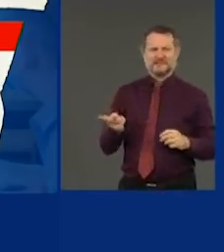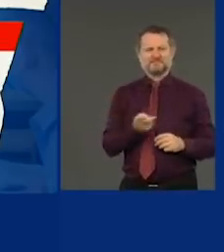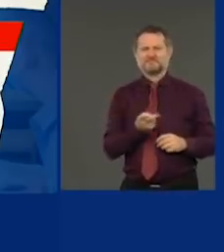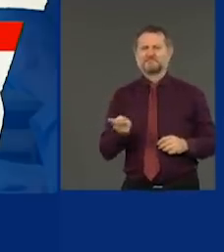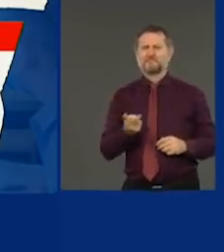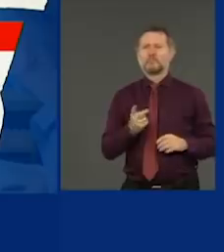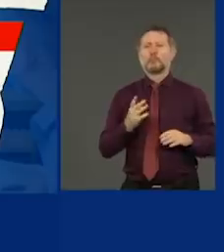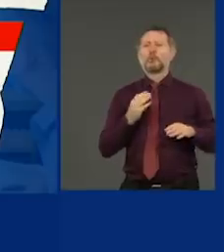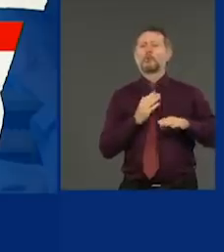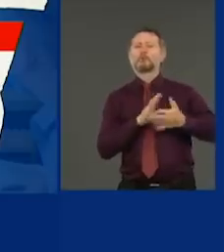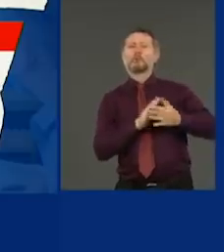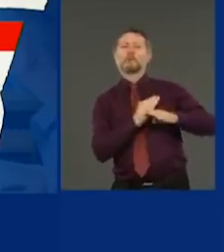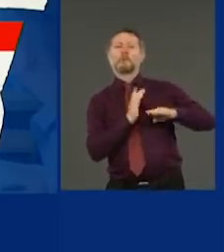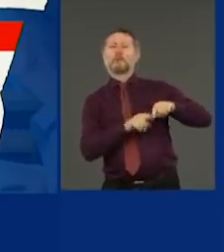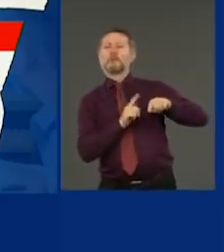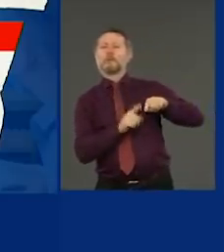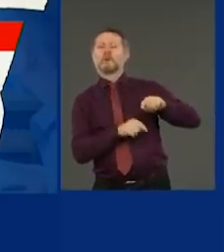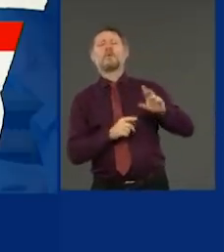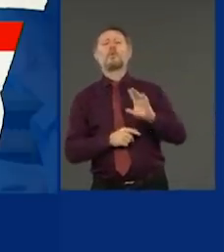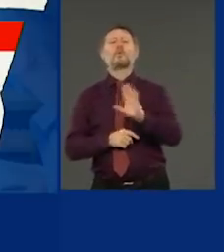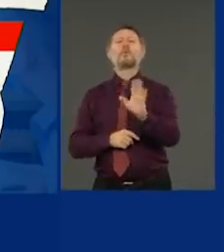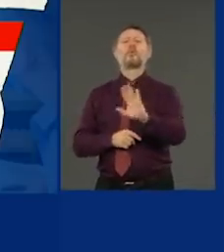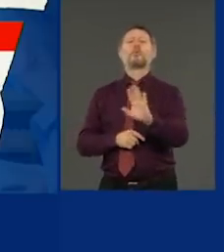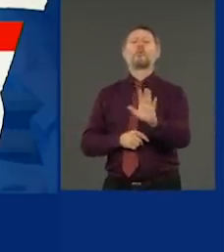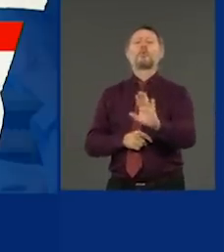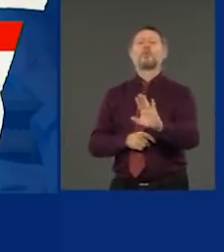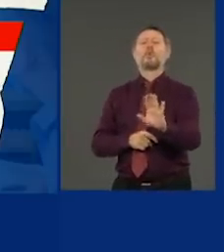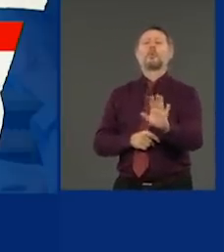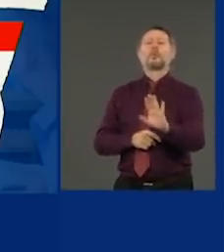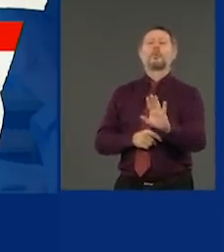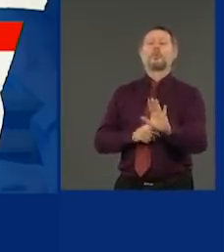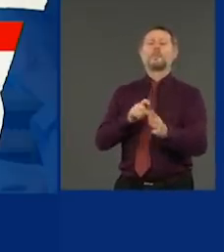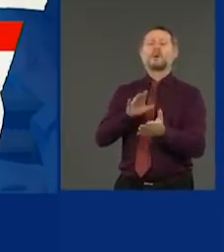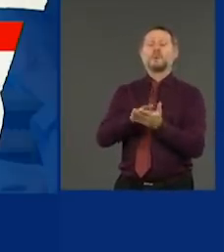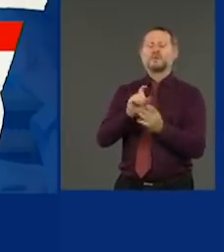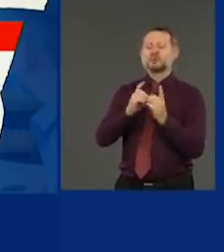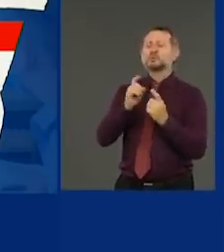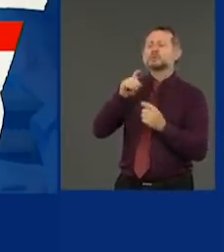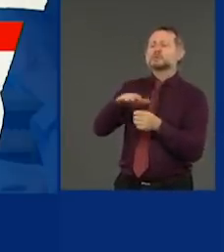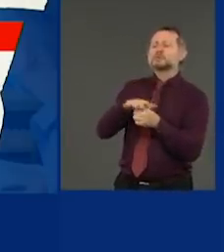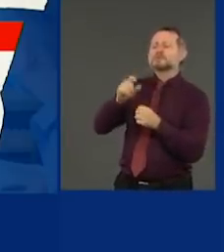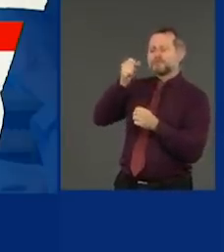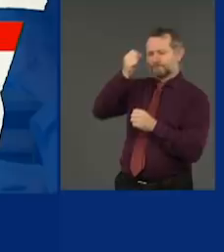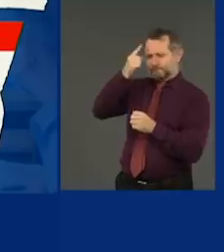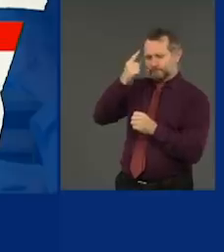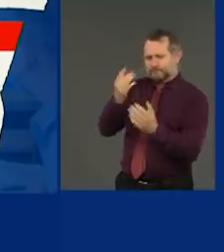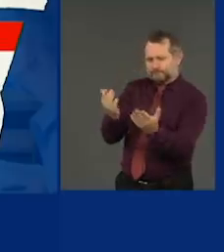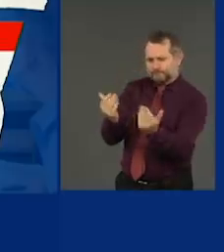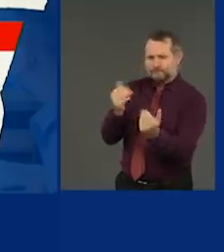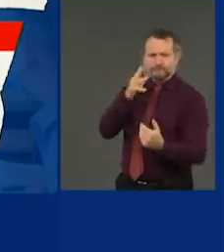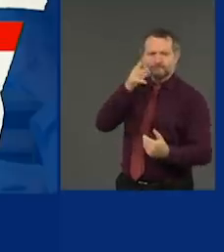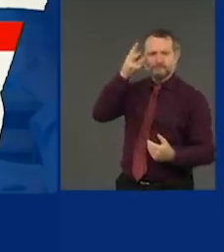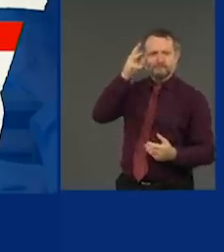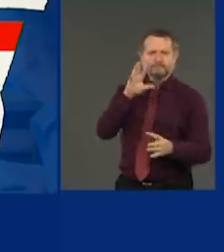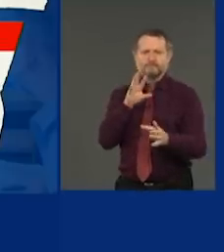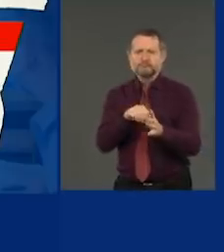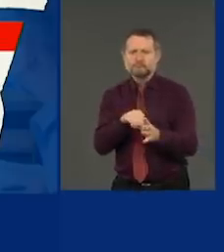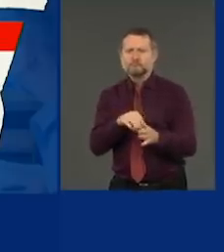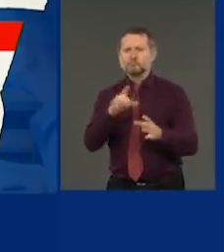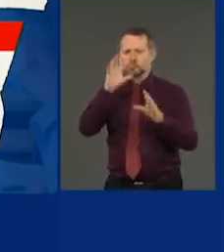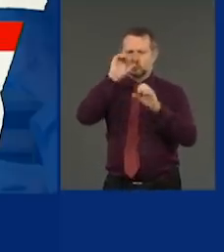school districts to understand that. Local school districts are not doing the parents a favor by talking